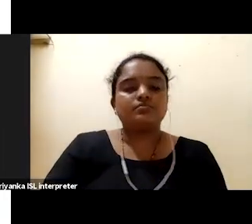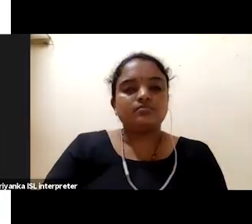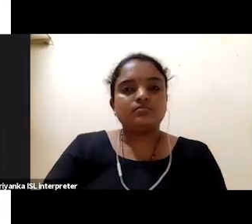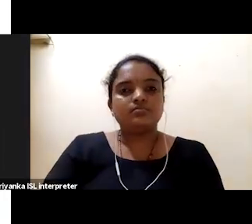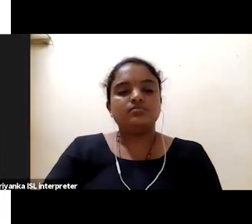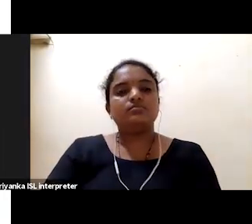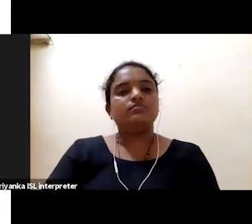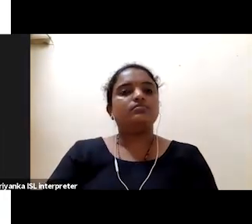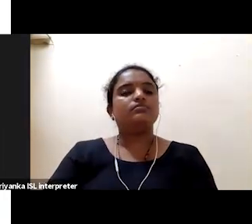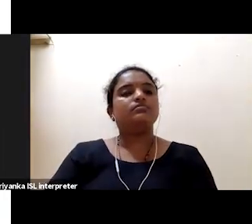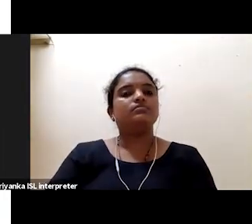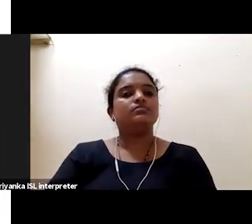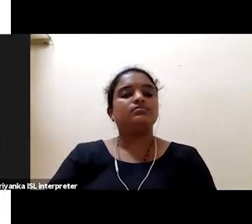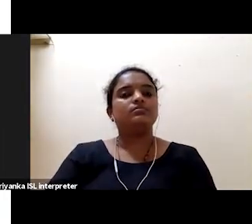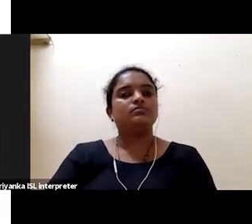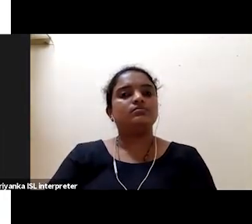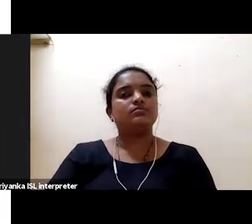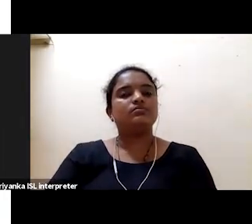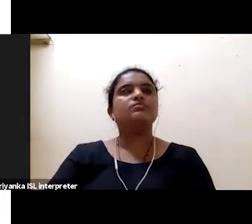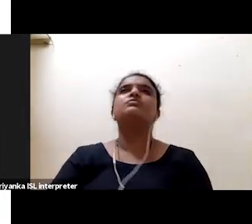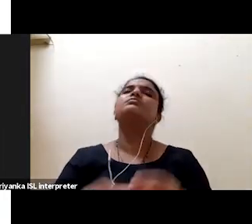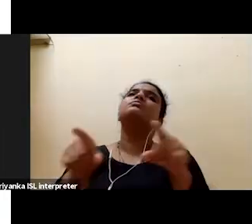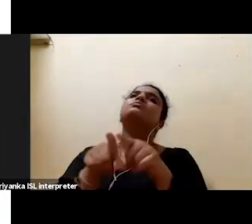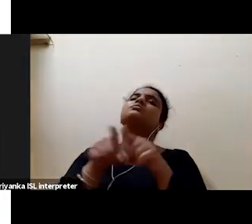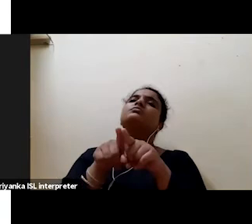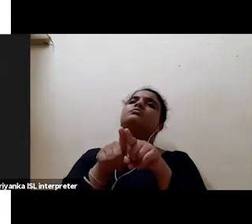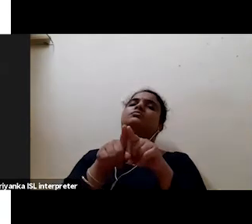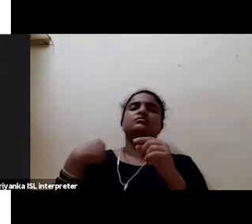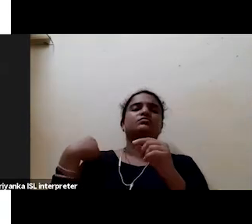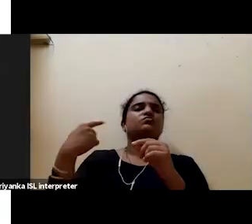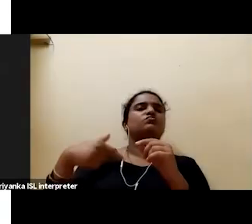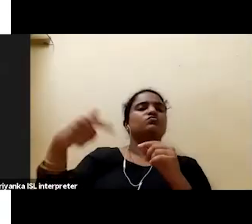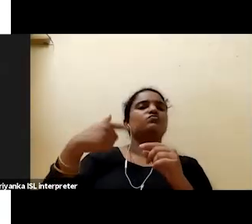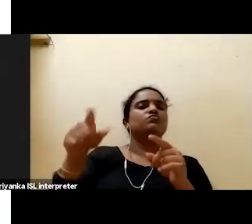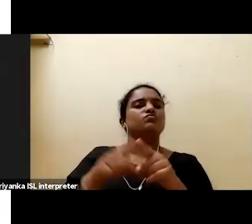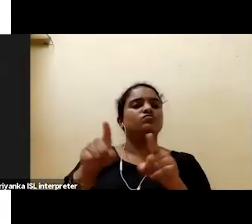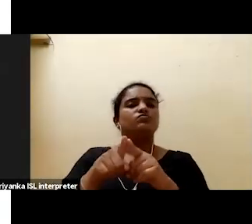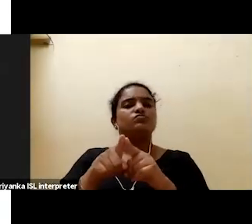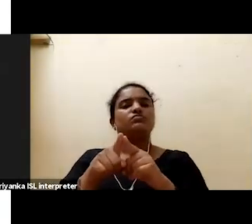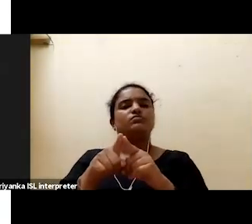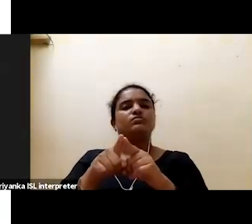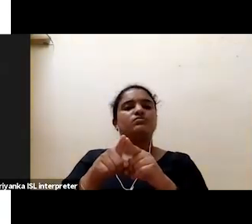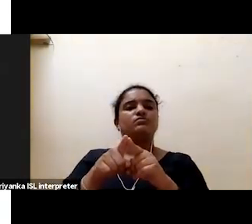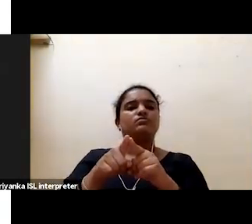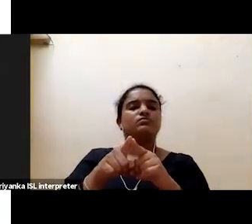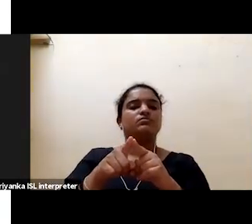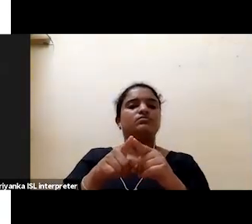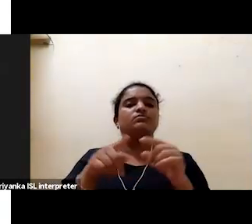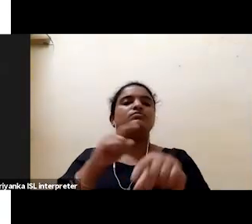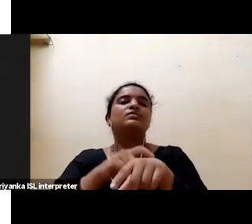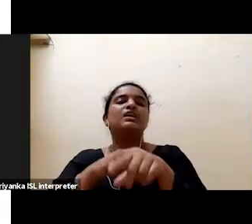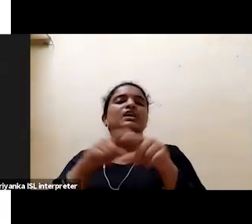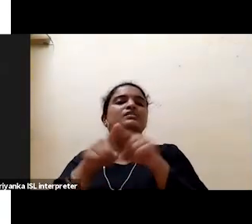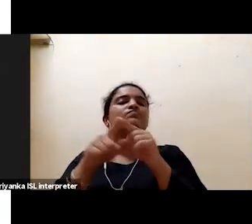yeah. Um, so, I always believe in this, that space out the writing and the editing. I don't like to